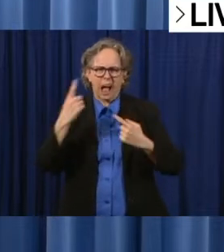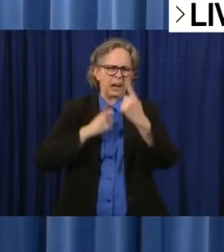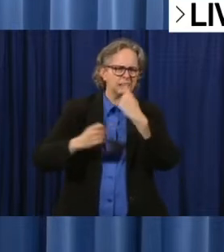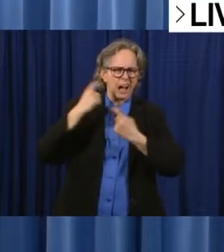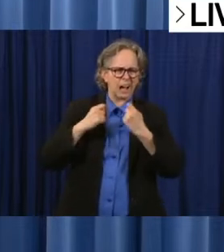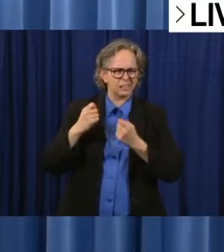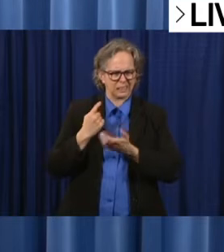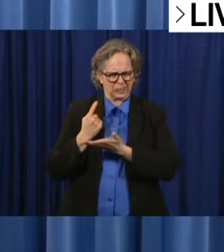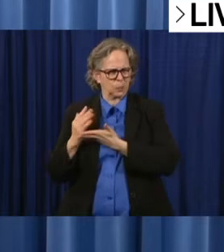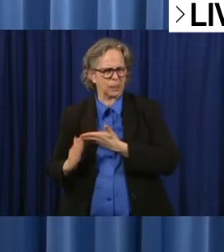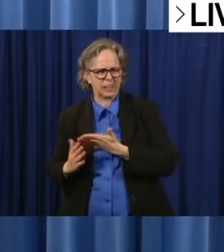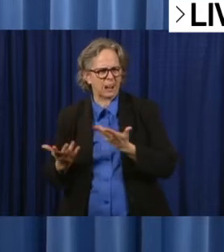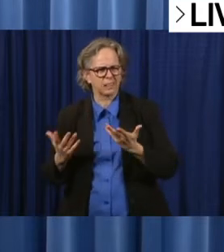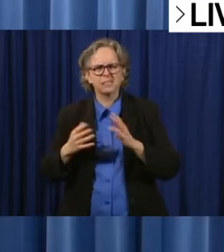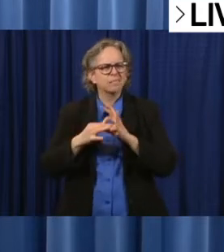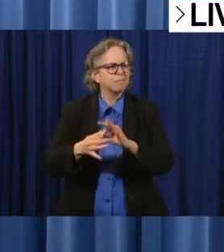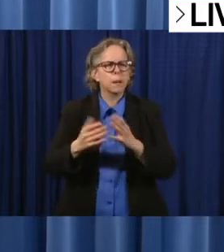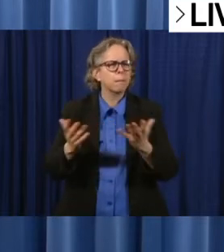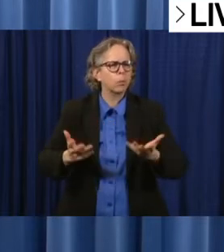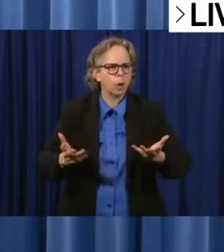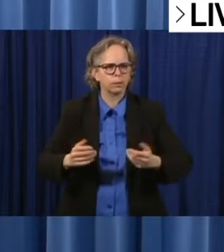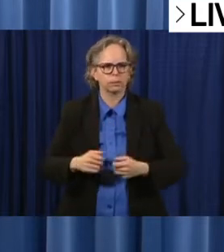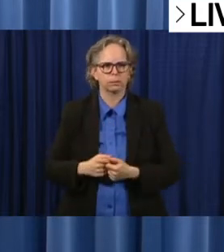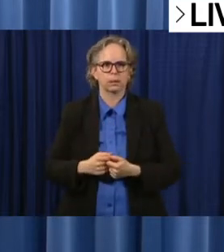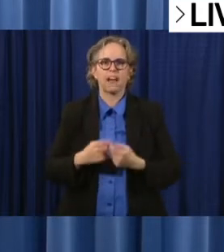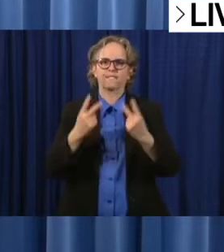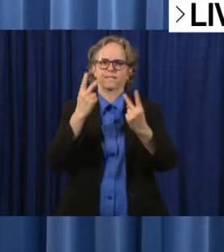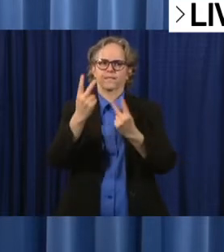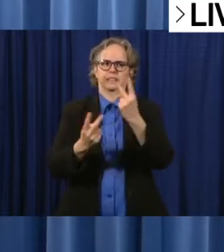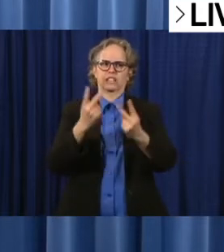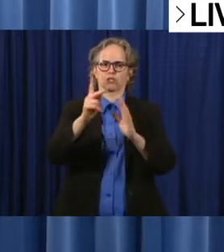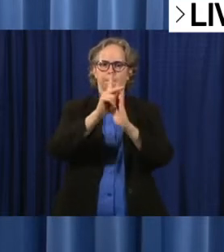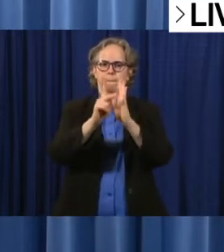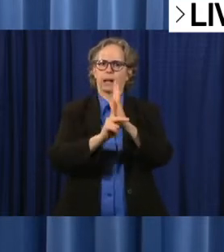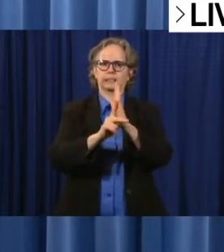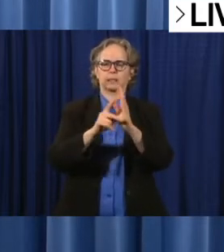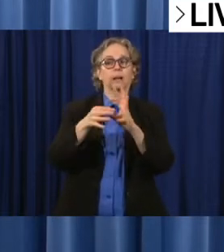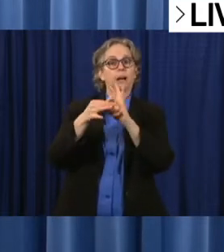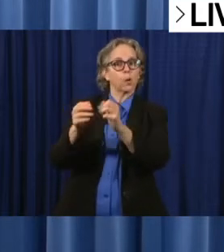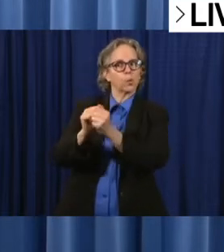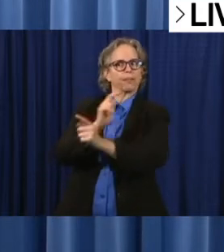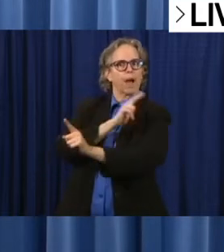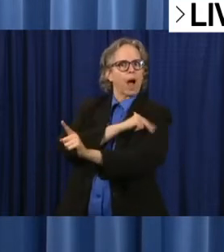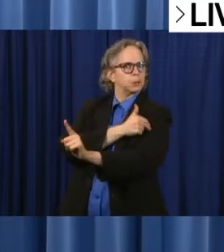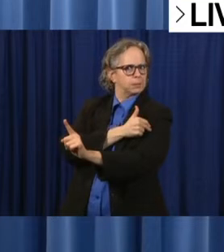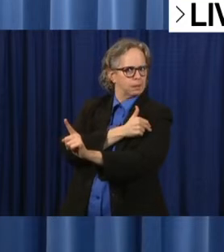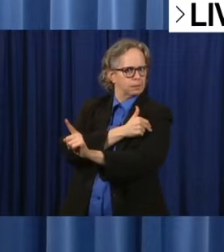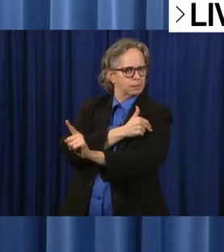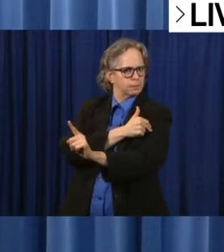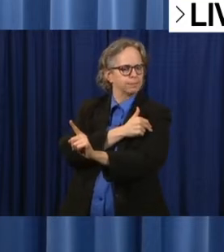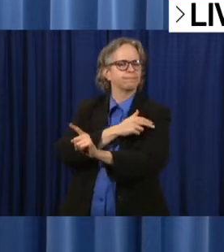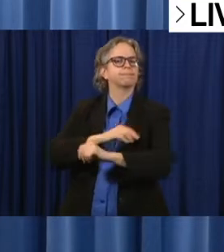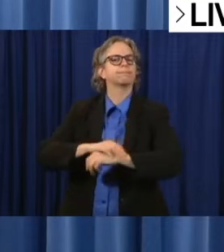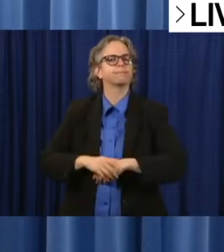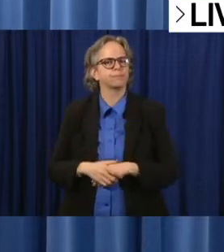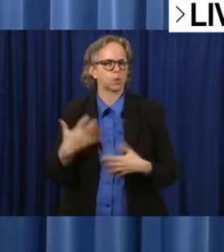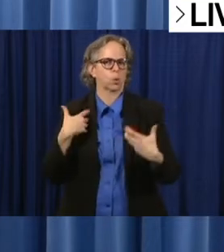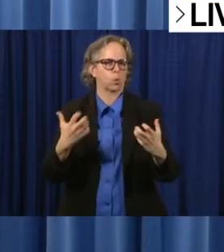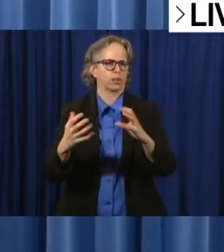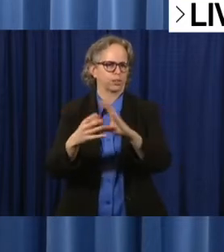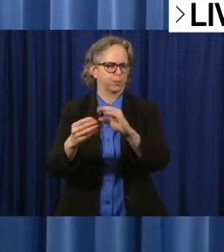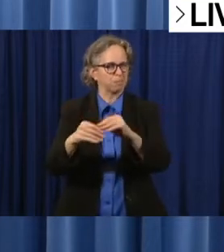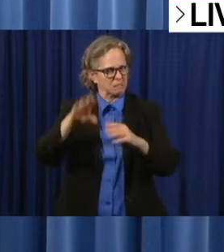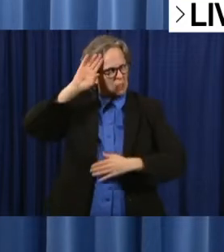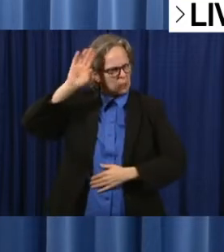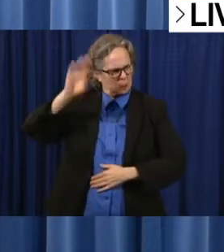visitation policies at hospitals. And I know that during this